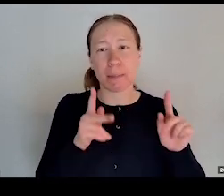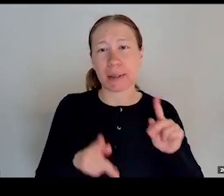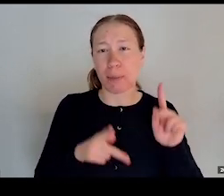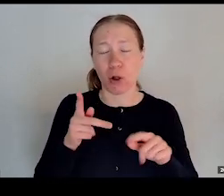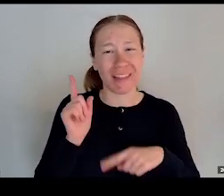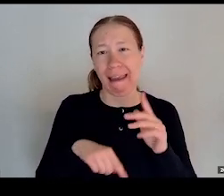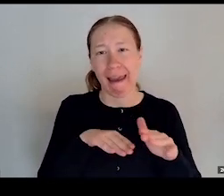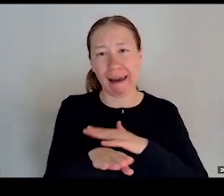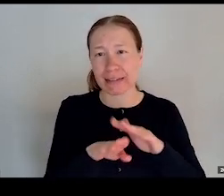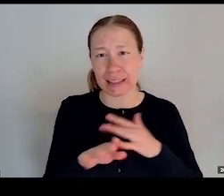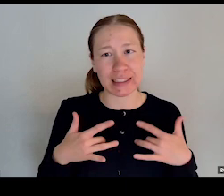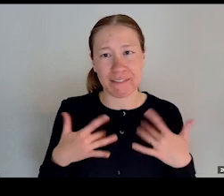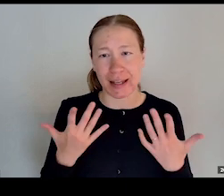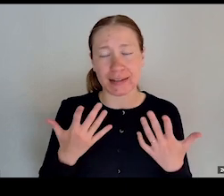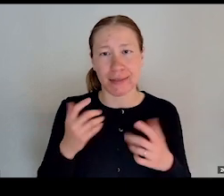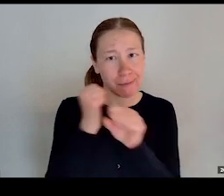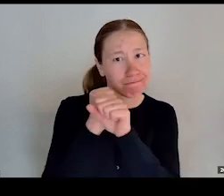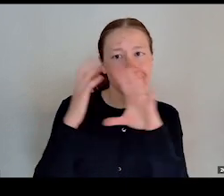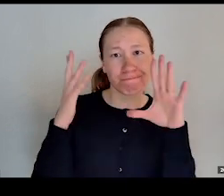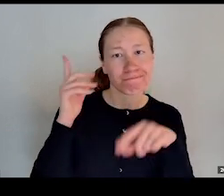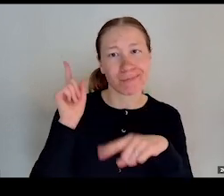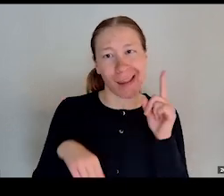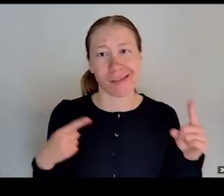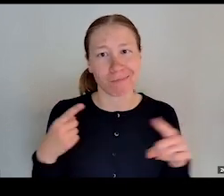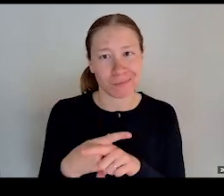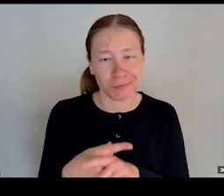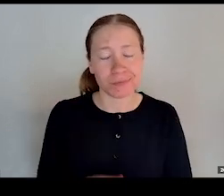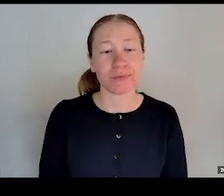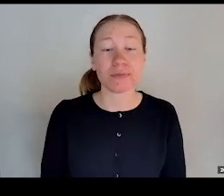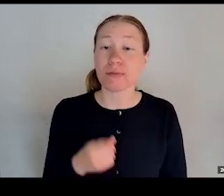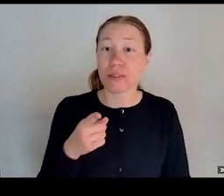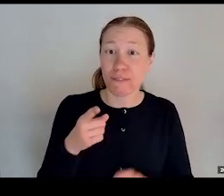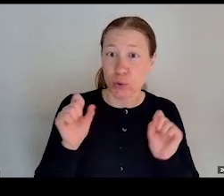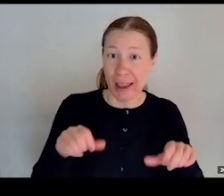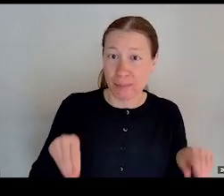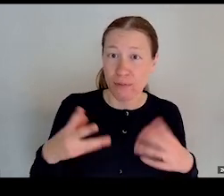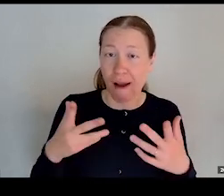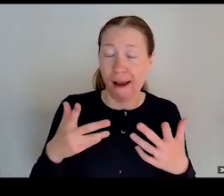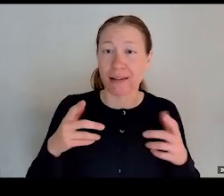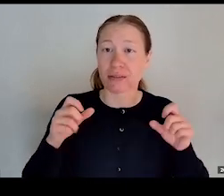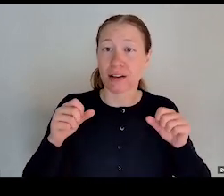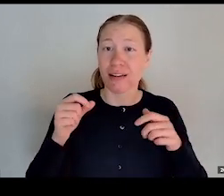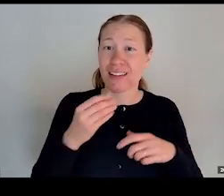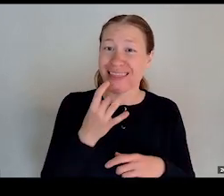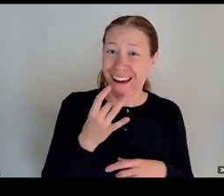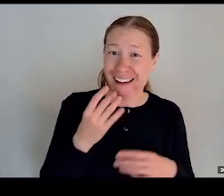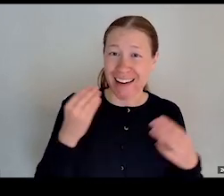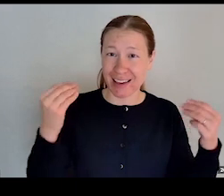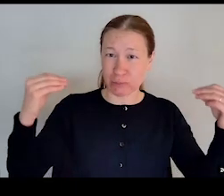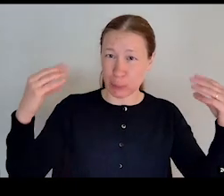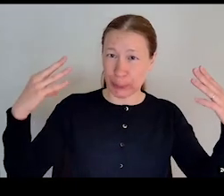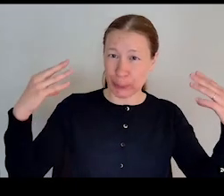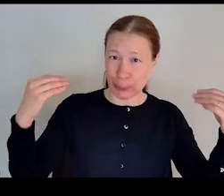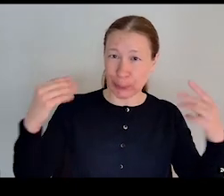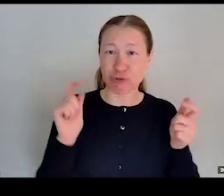that they had initially planned. If you're able to provide alternative lighting options or dimmable lights, some